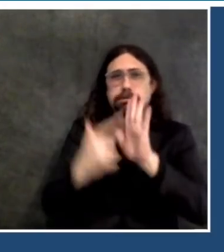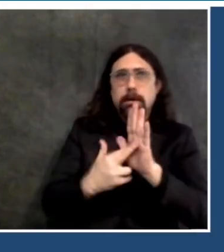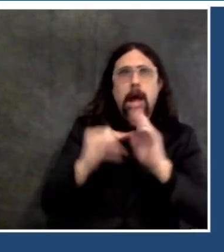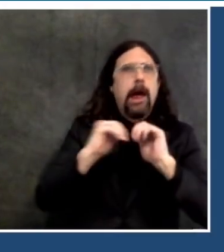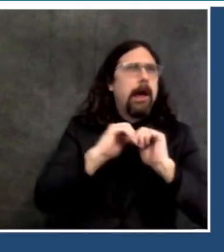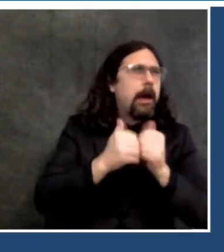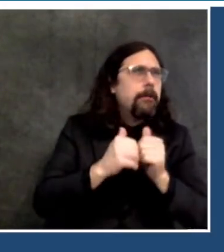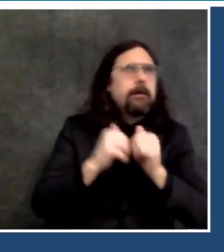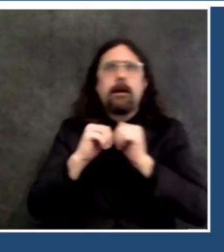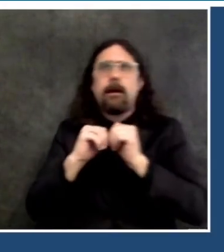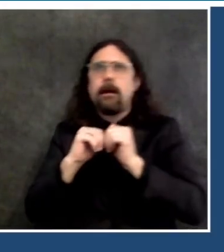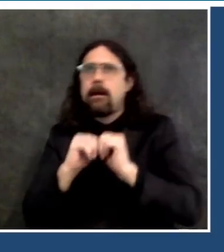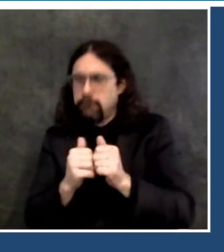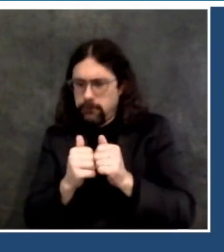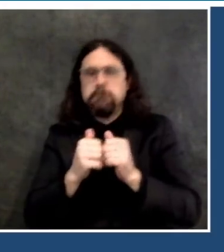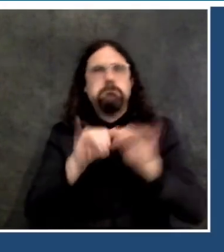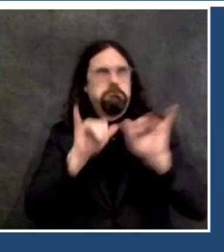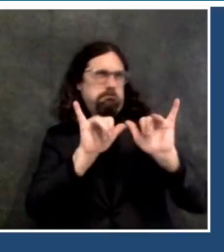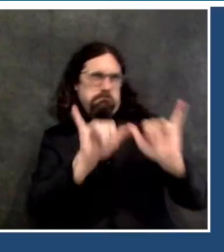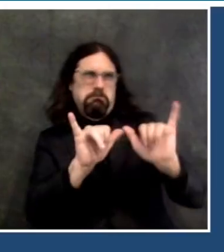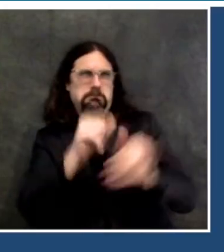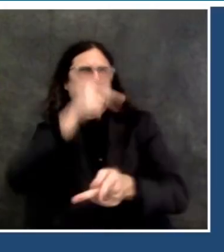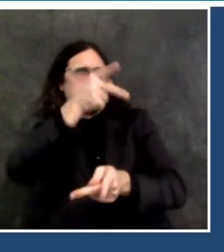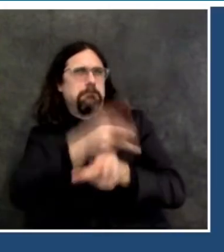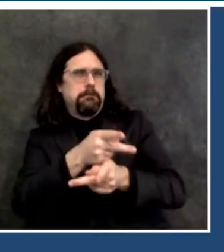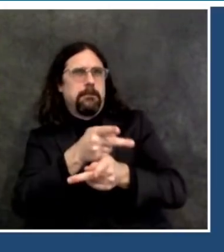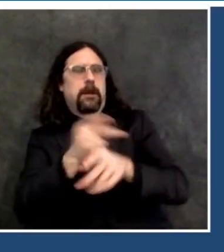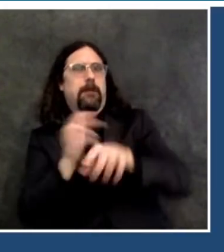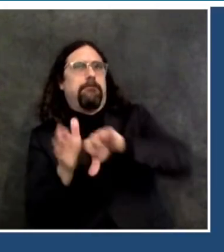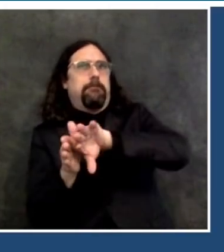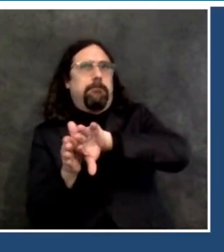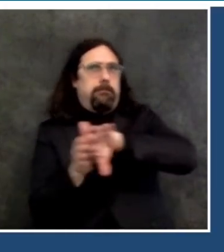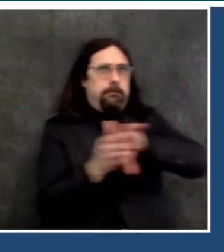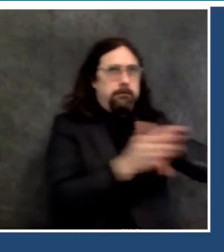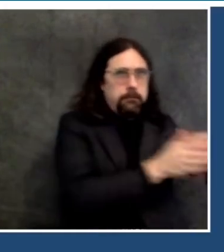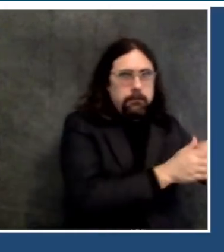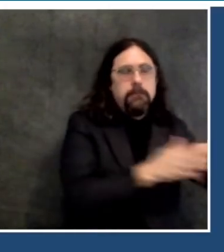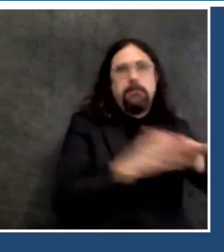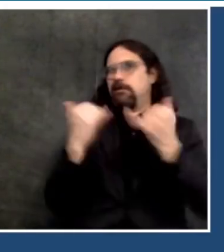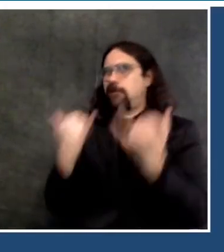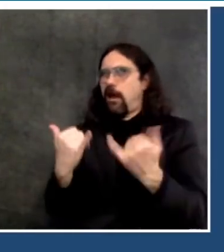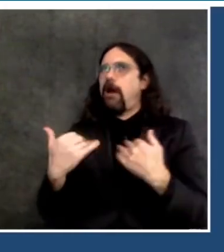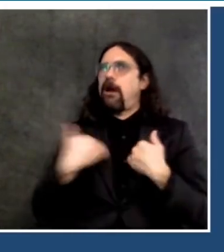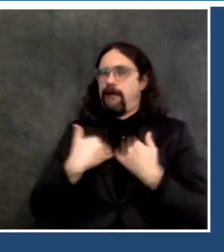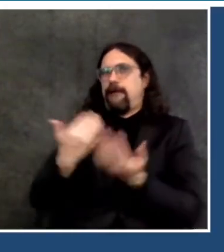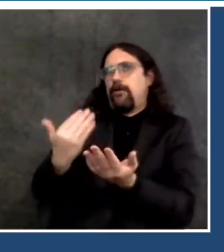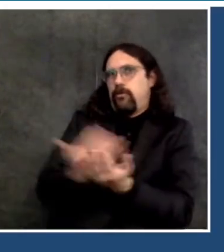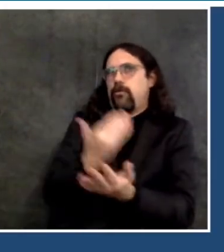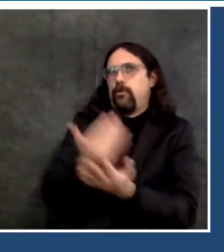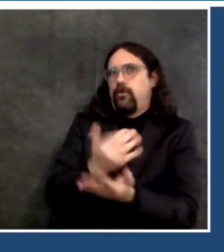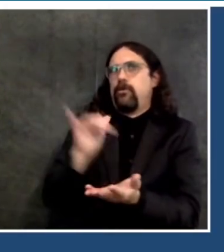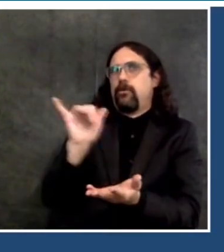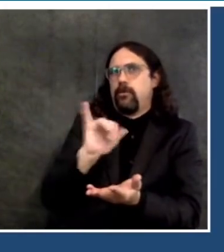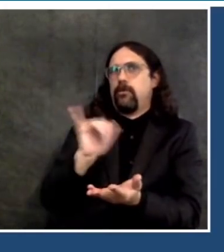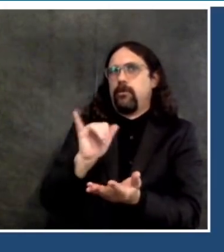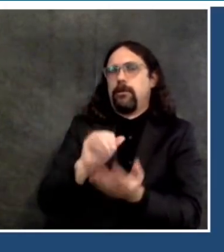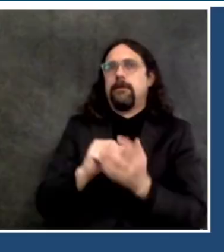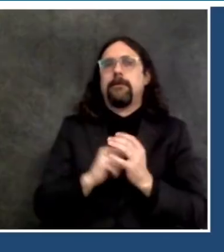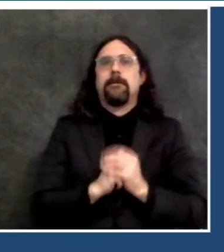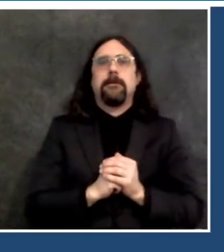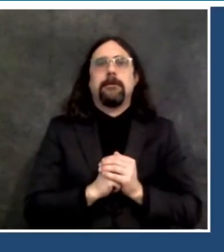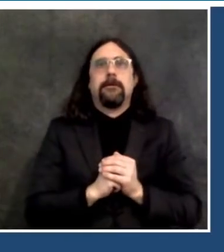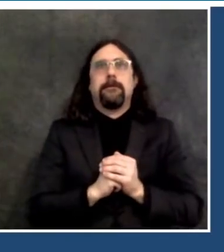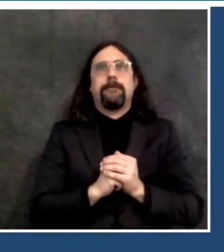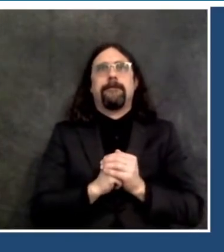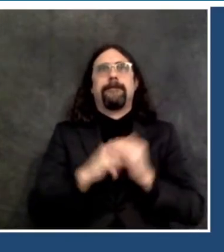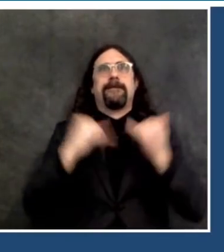important point. We're advising New Yorkers to wear a face covering when you go outside and will be near